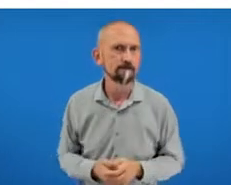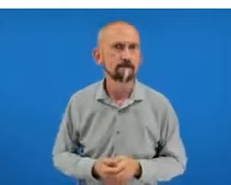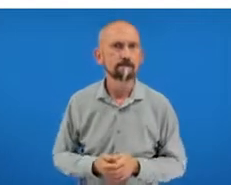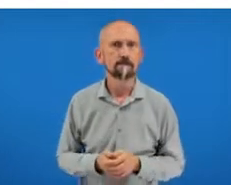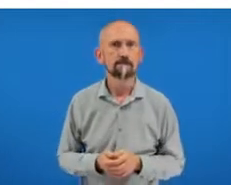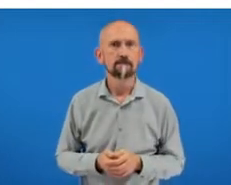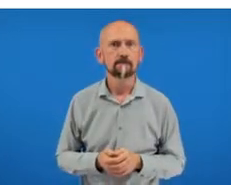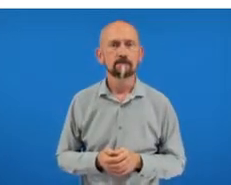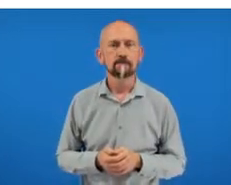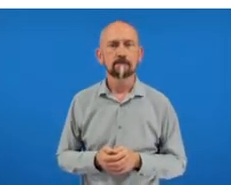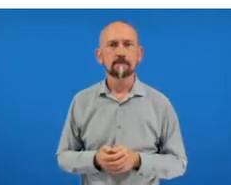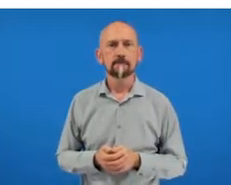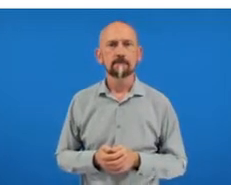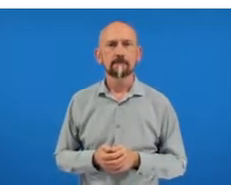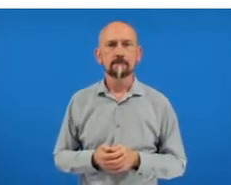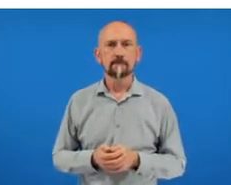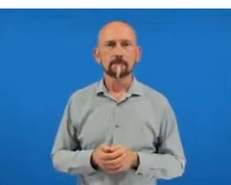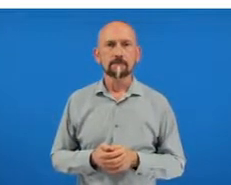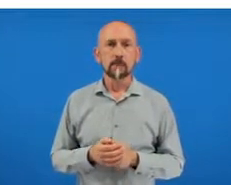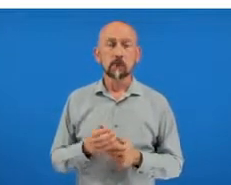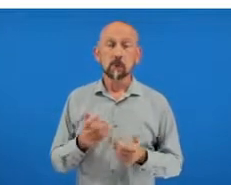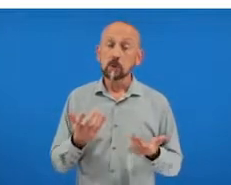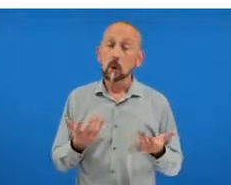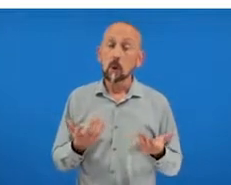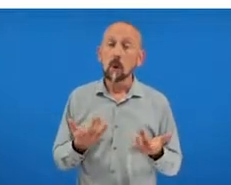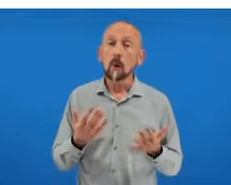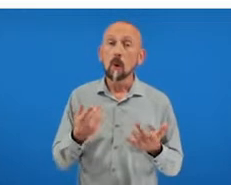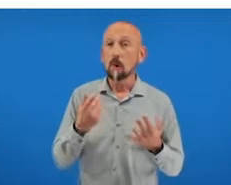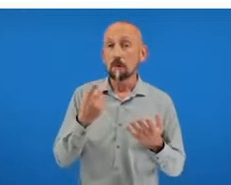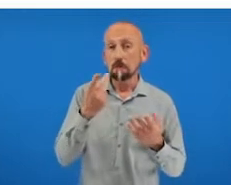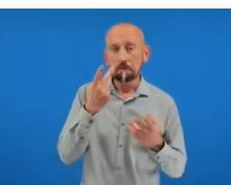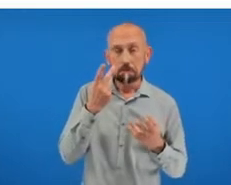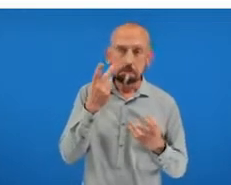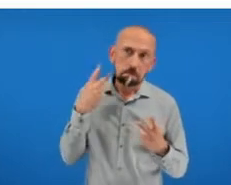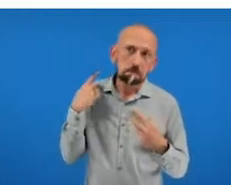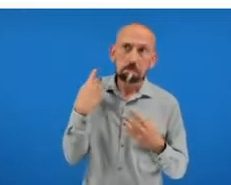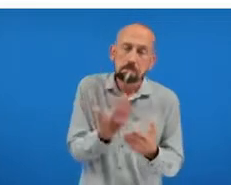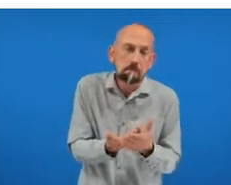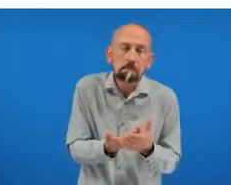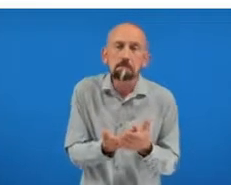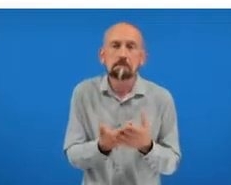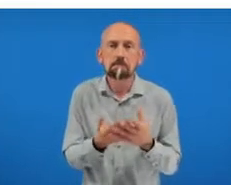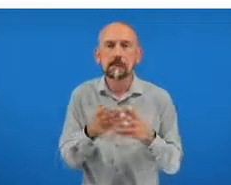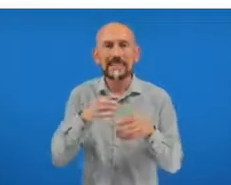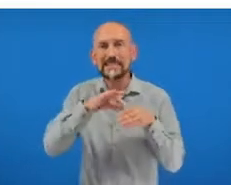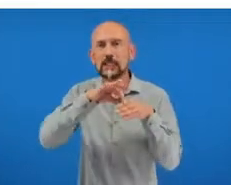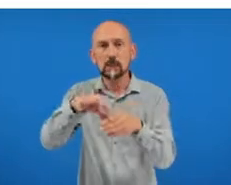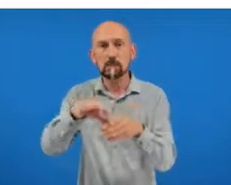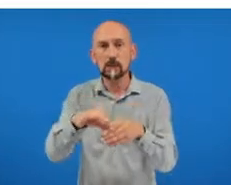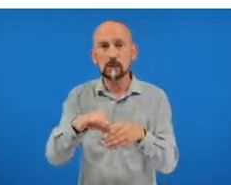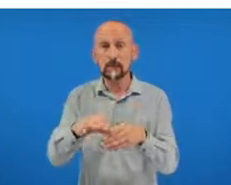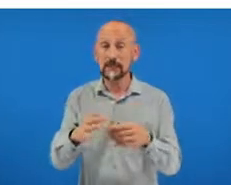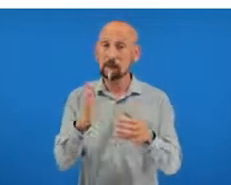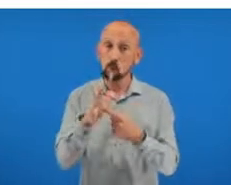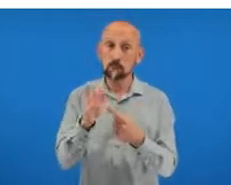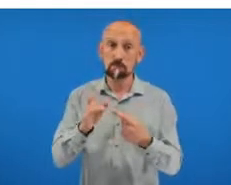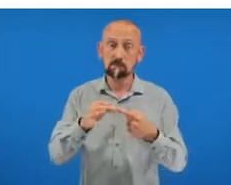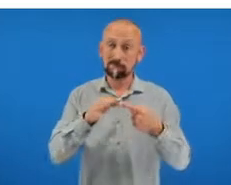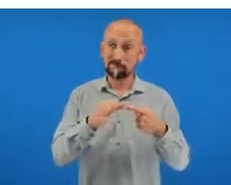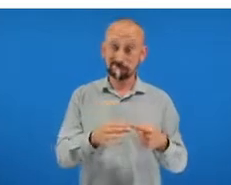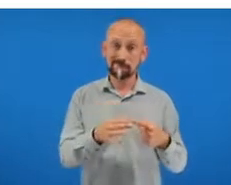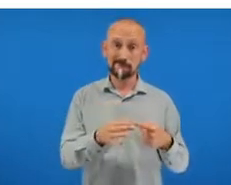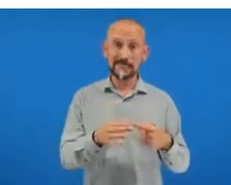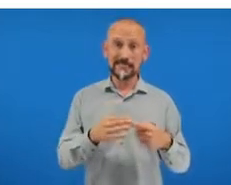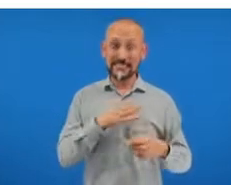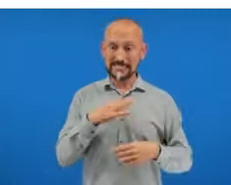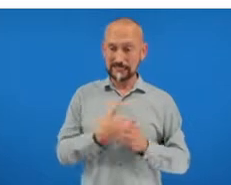So what are my reflections about leadership? Leaning into our clinical skills, building our confidence.